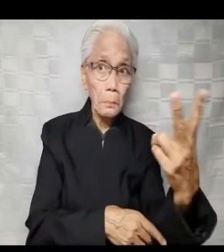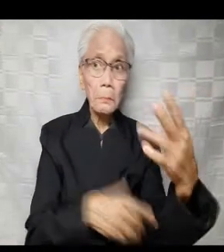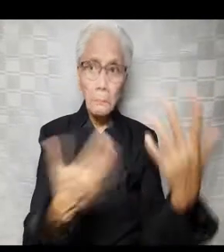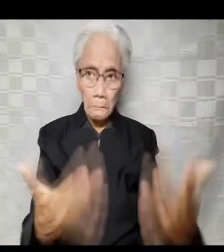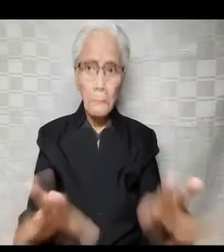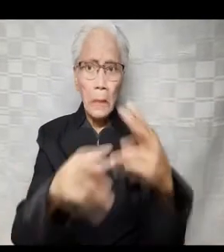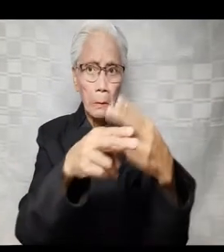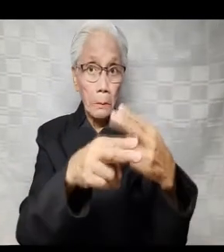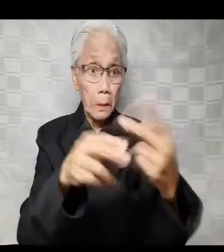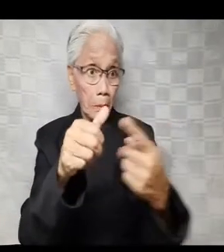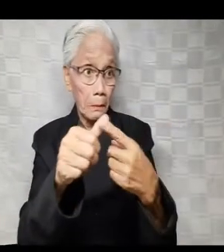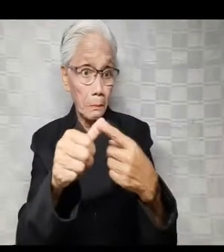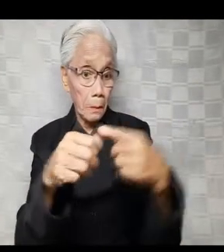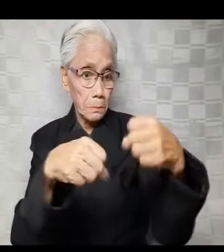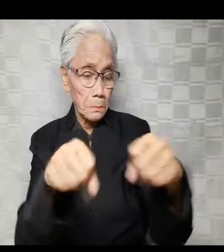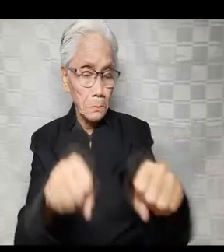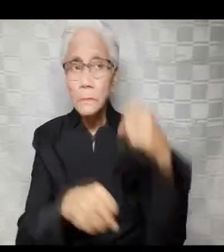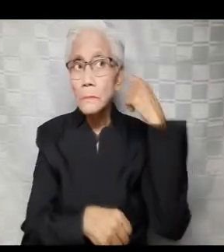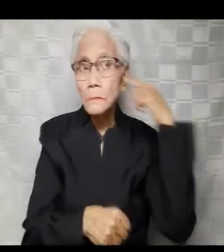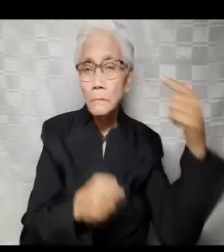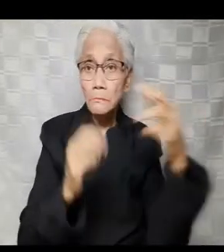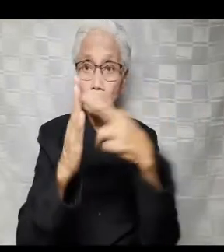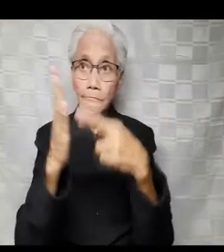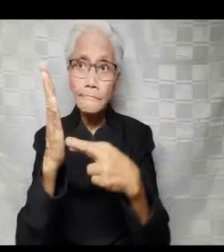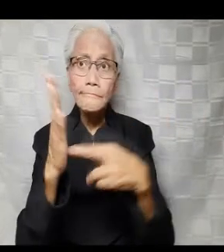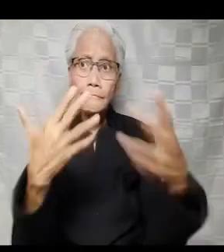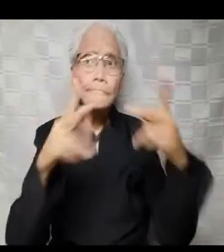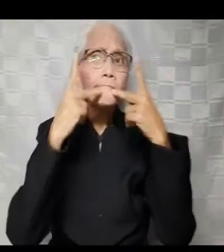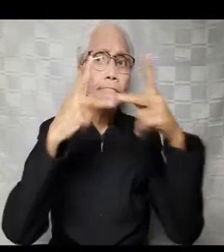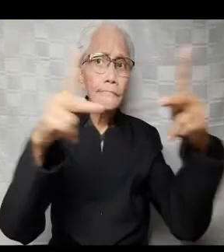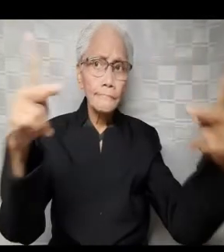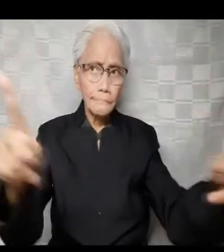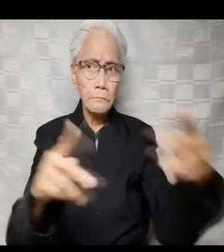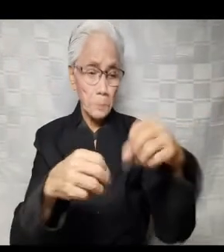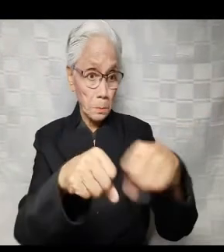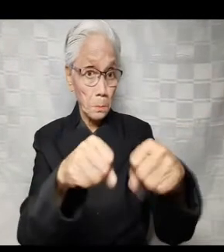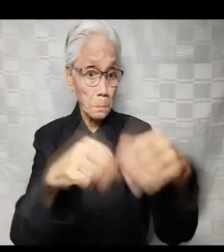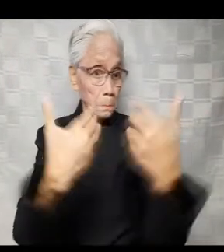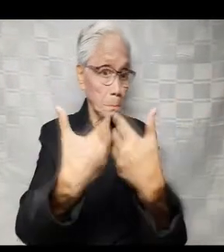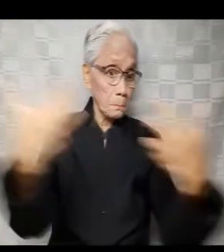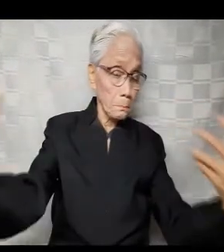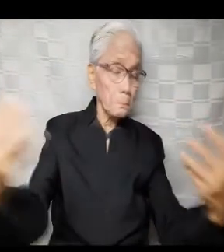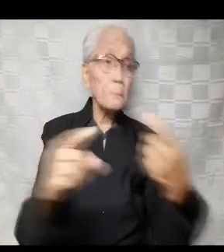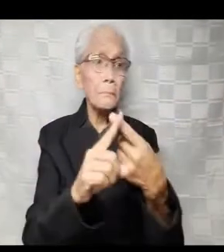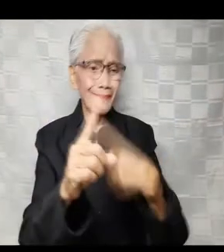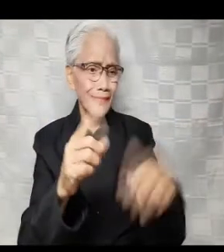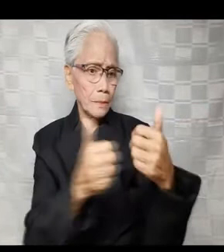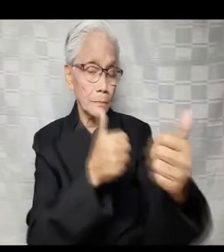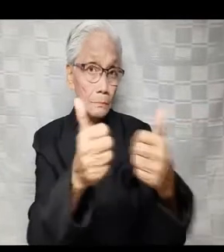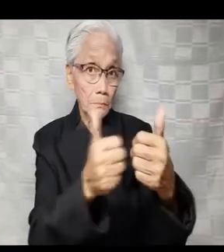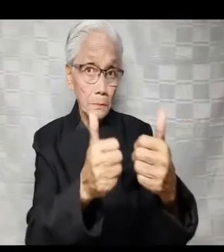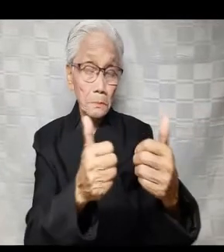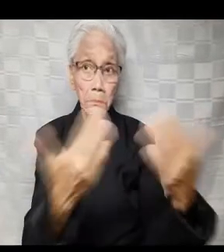1902. In naming his first store the Golden Rule, James boldly proclaimed the idea that set his store apart from